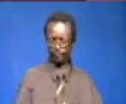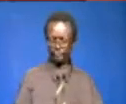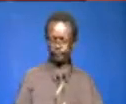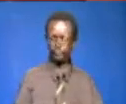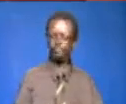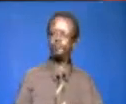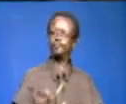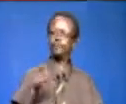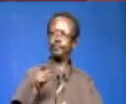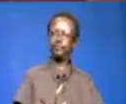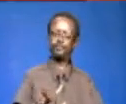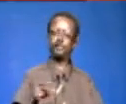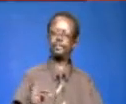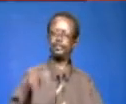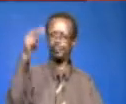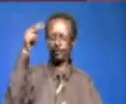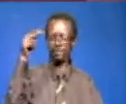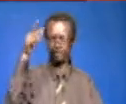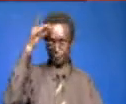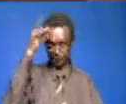the highest